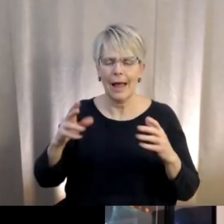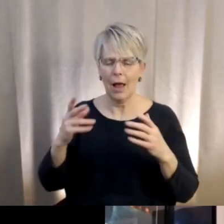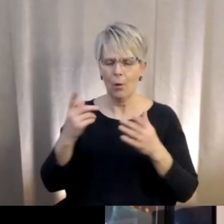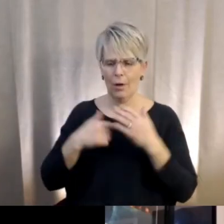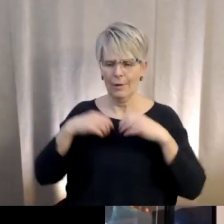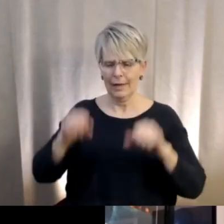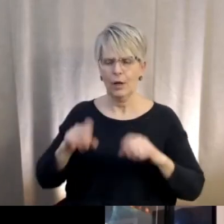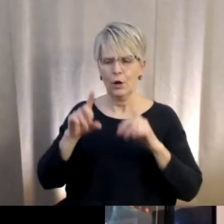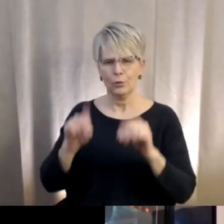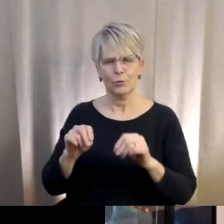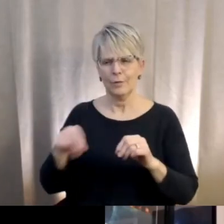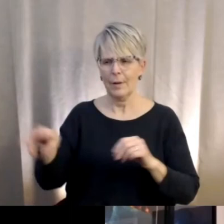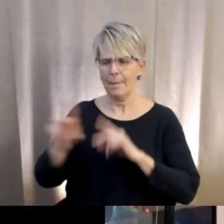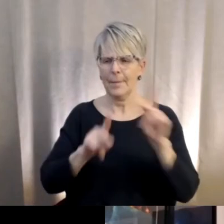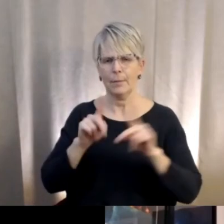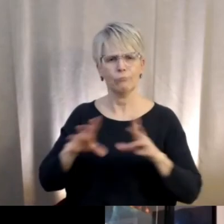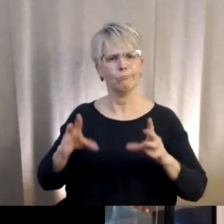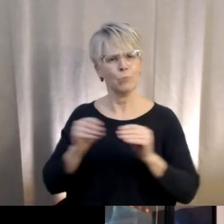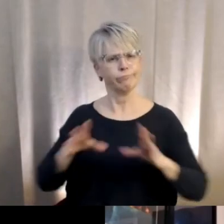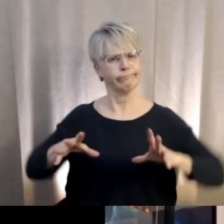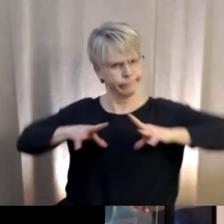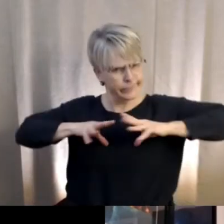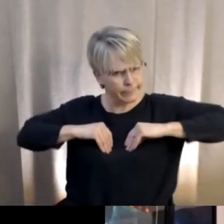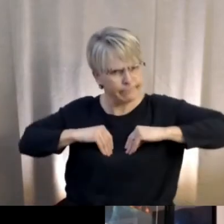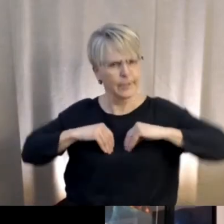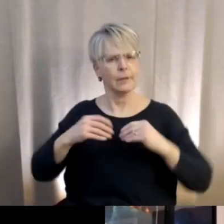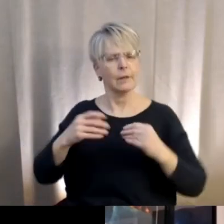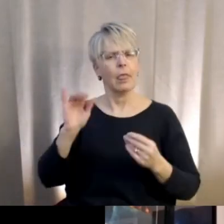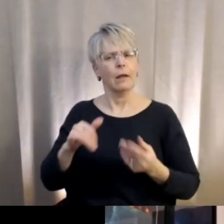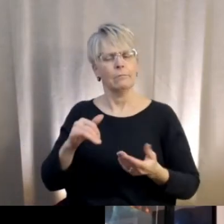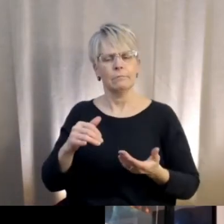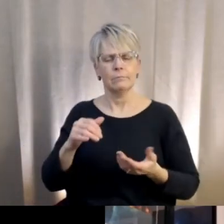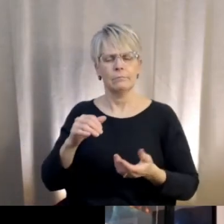the tolerance for service dogs to be in workplaces or therapy dogs to